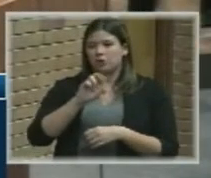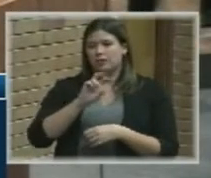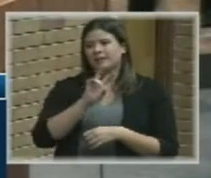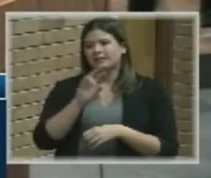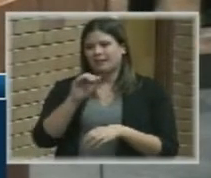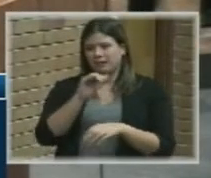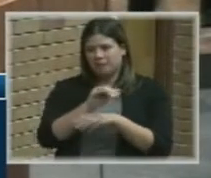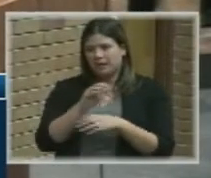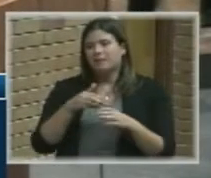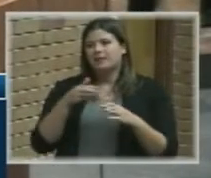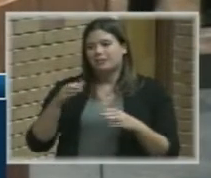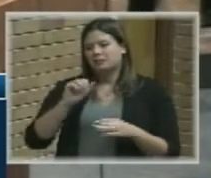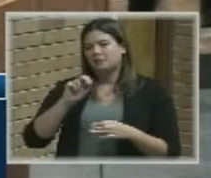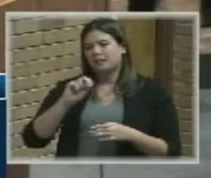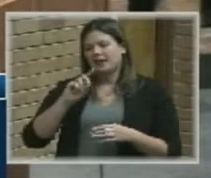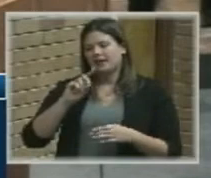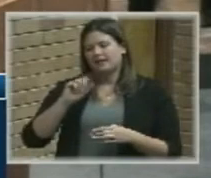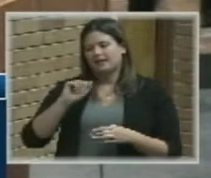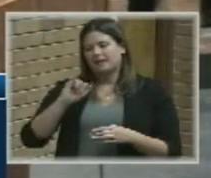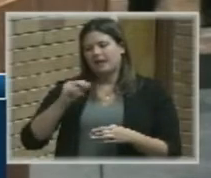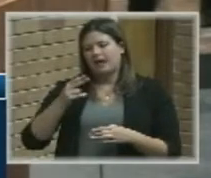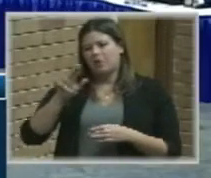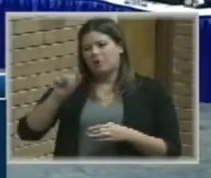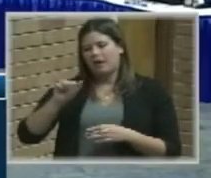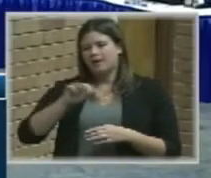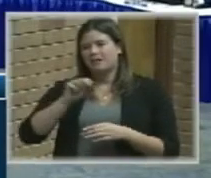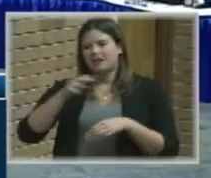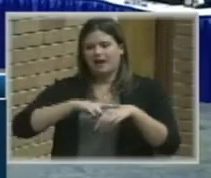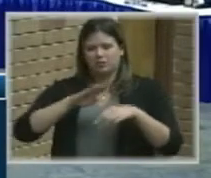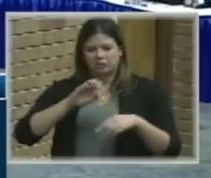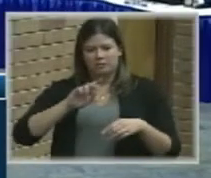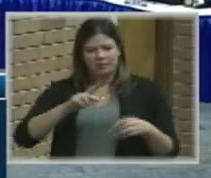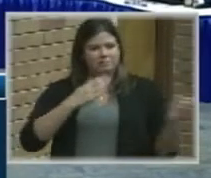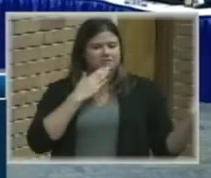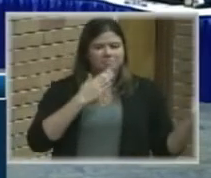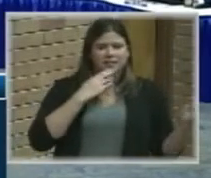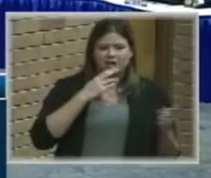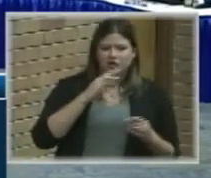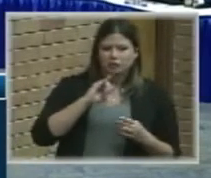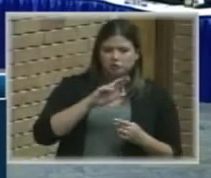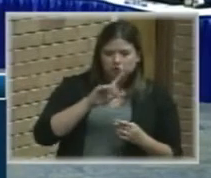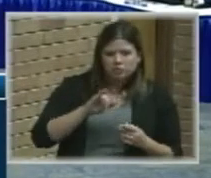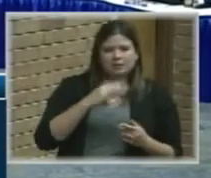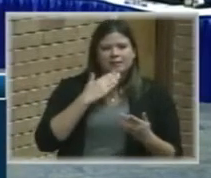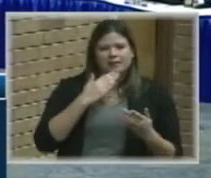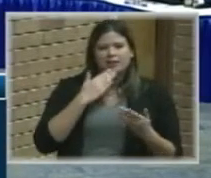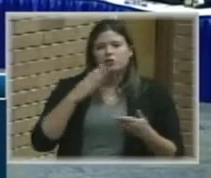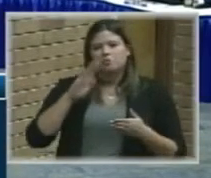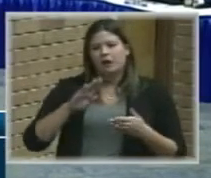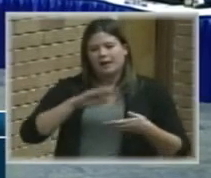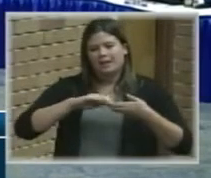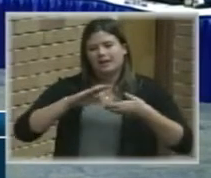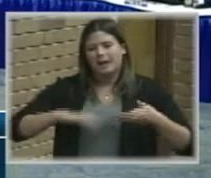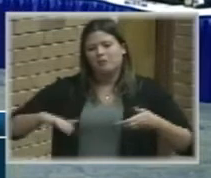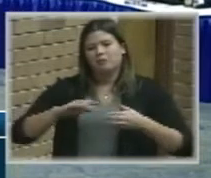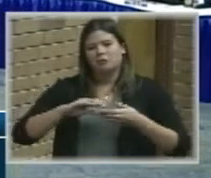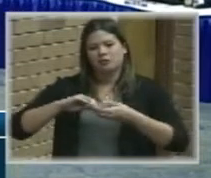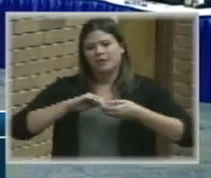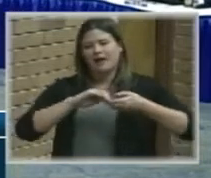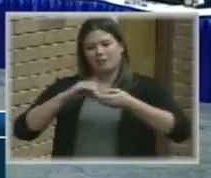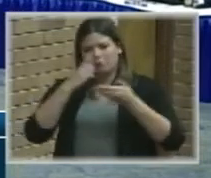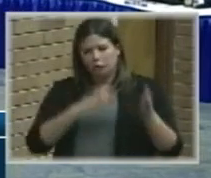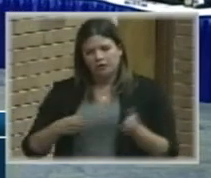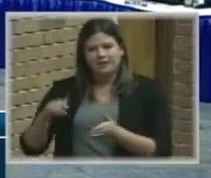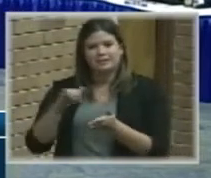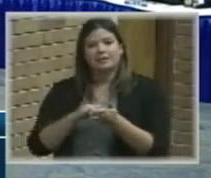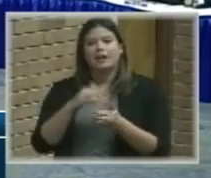National Bank. Thank you. Thank you, Judy, and thank you to Brighton Neighbors United for organizing that. Is there